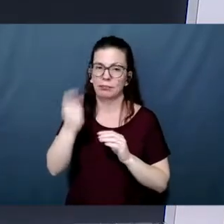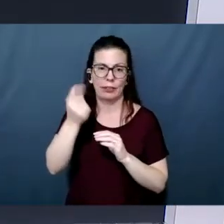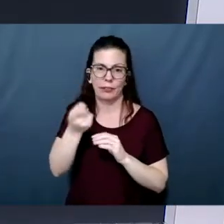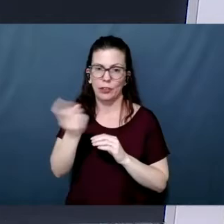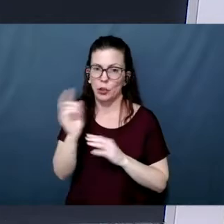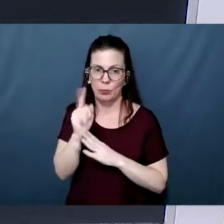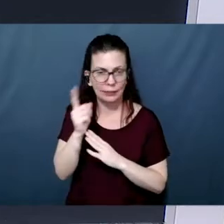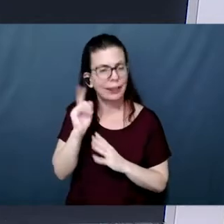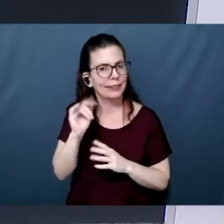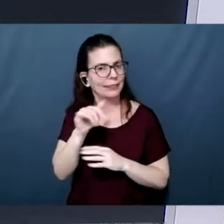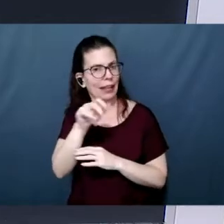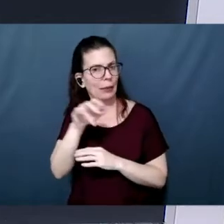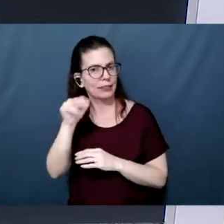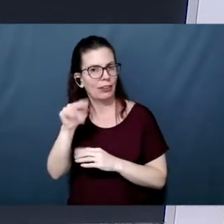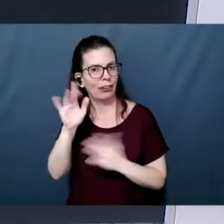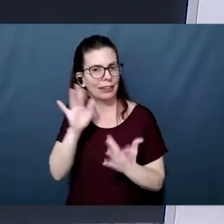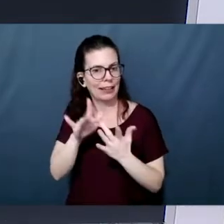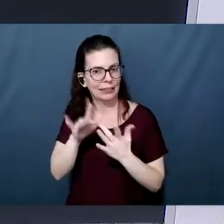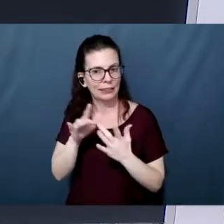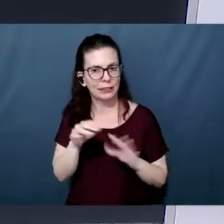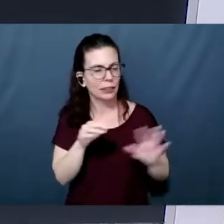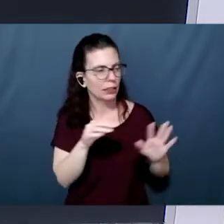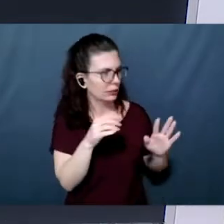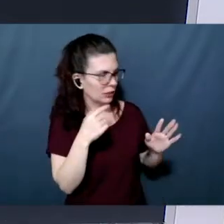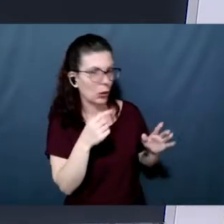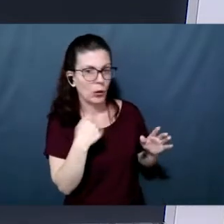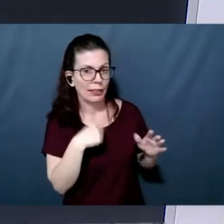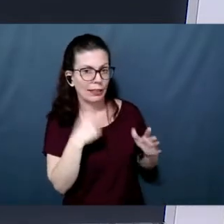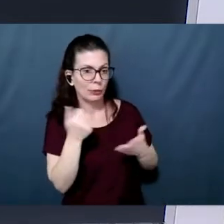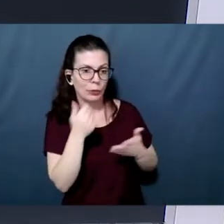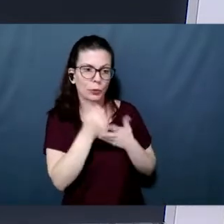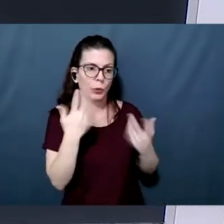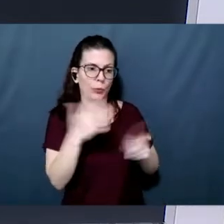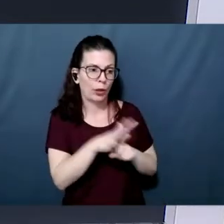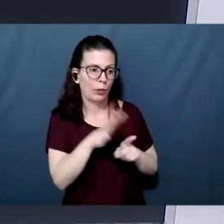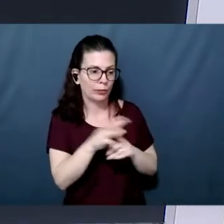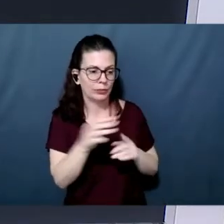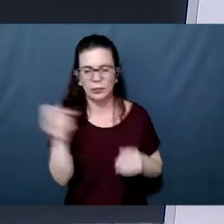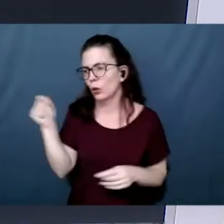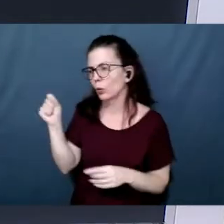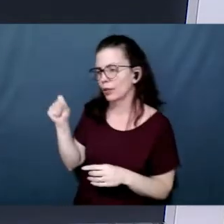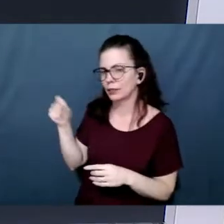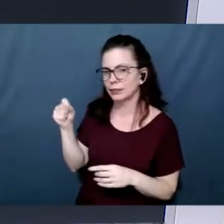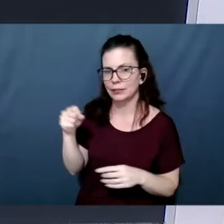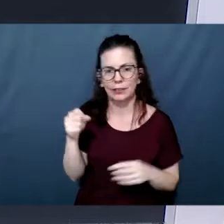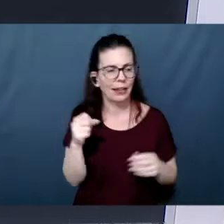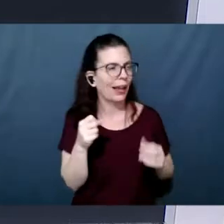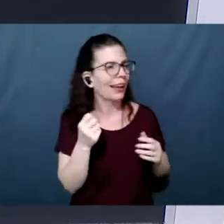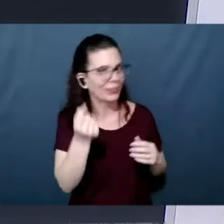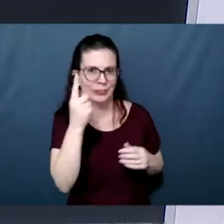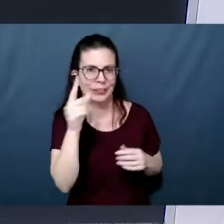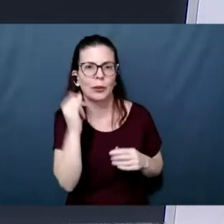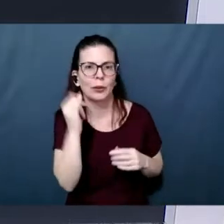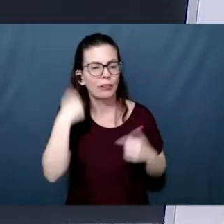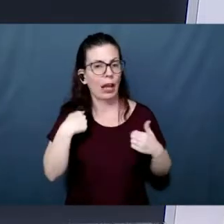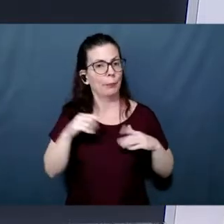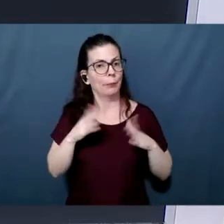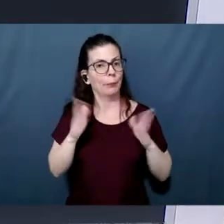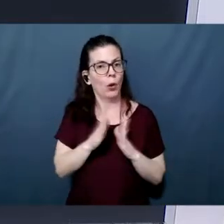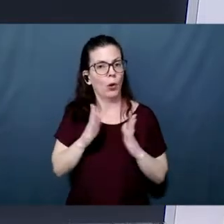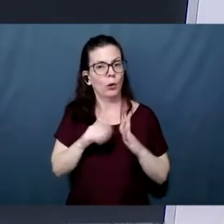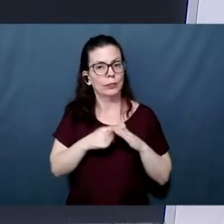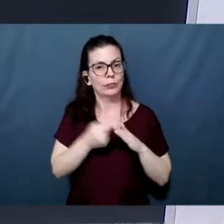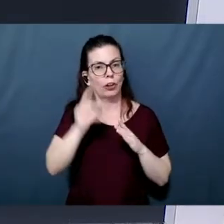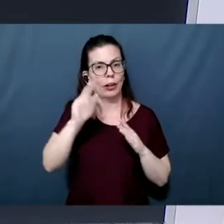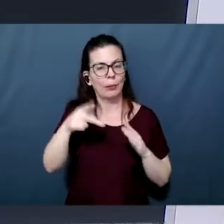and within It's Amazon. super popular, as we heard today in Oh Adam's yes, keynote. yes, absolutely. I can understand why. Like, if I'm a small startup, I always think about contact centers as being